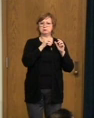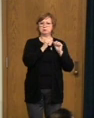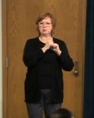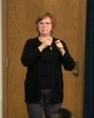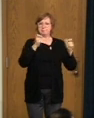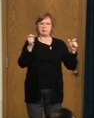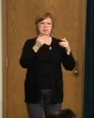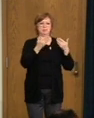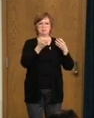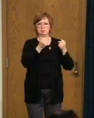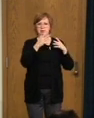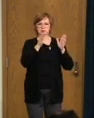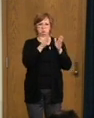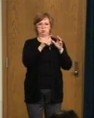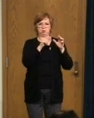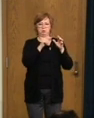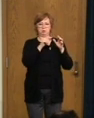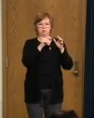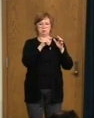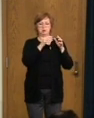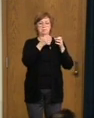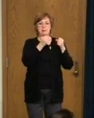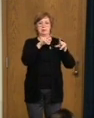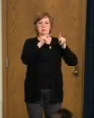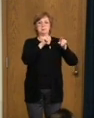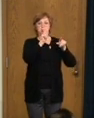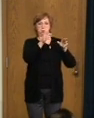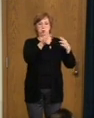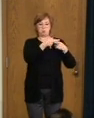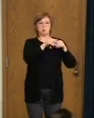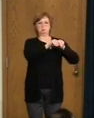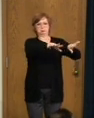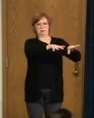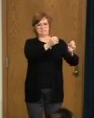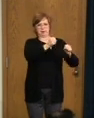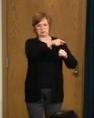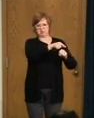And this just provides a summary of the outbreaks October